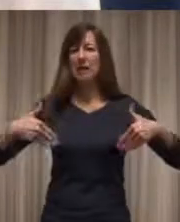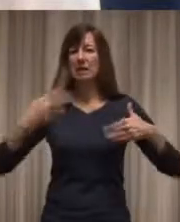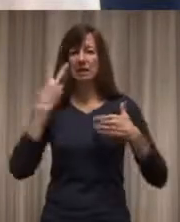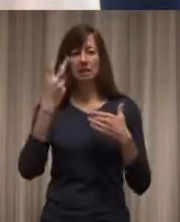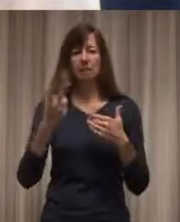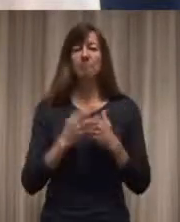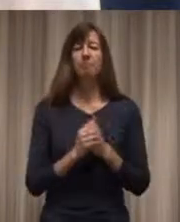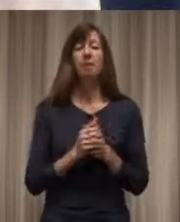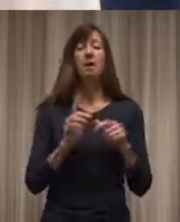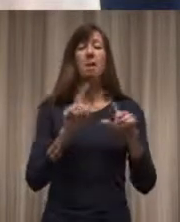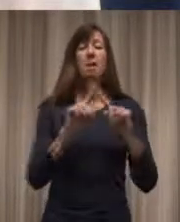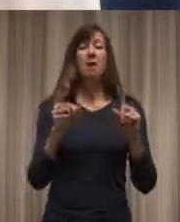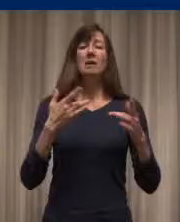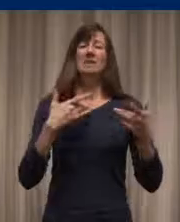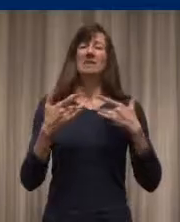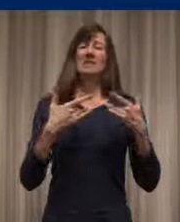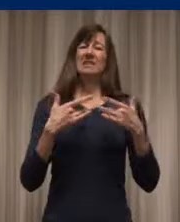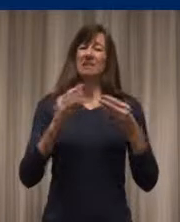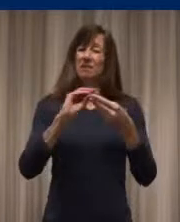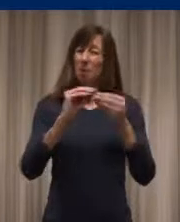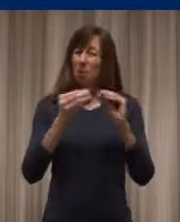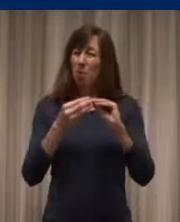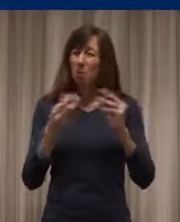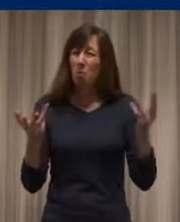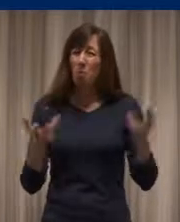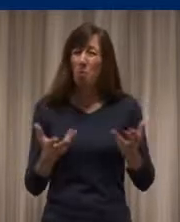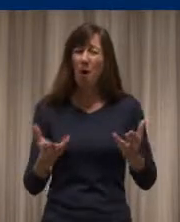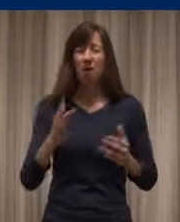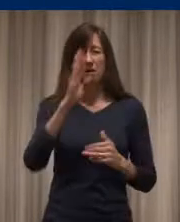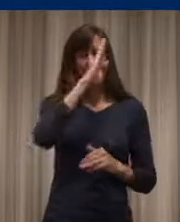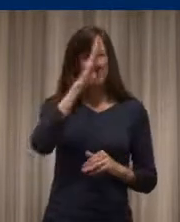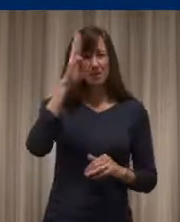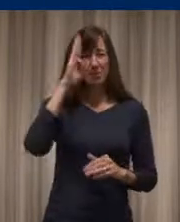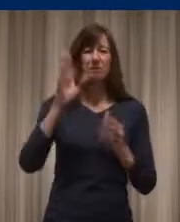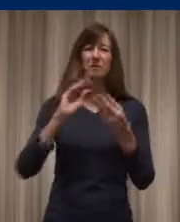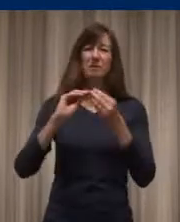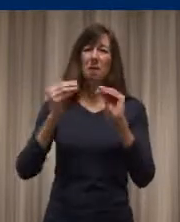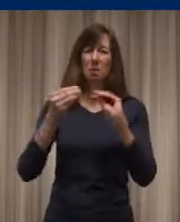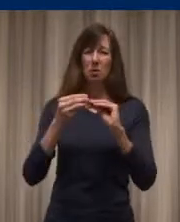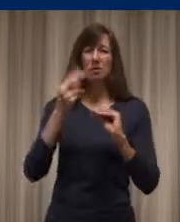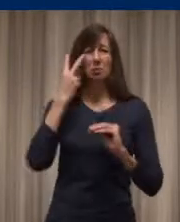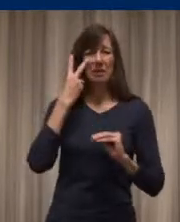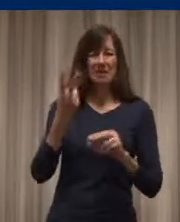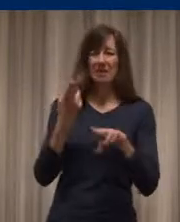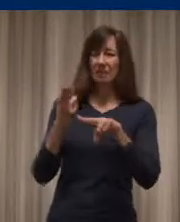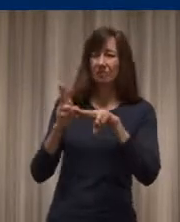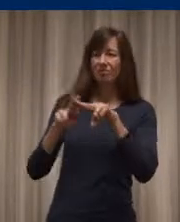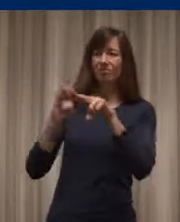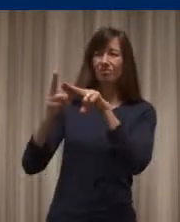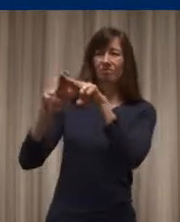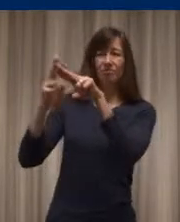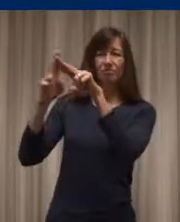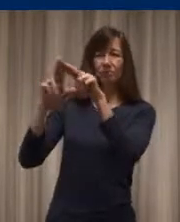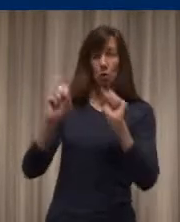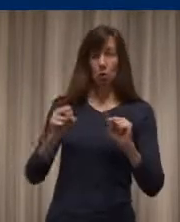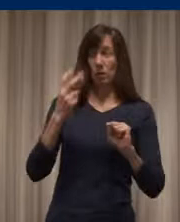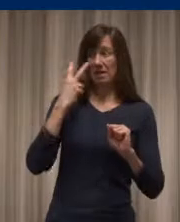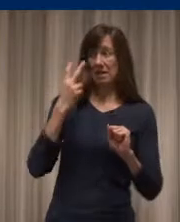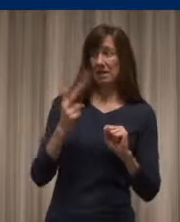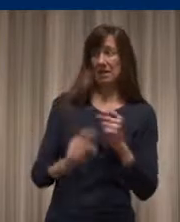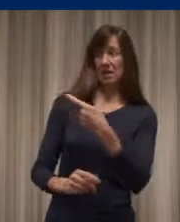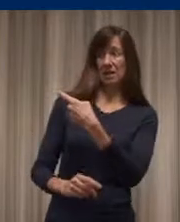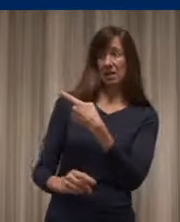seeing the hospitalization numbers in the county continue to slowly tick up and increase. You can see the building on the graph. We